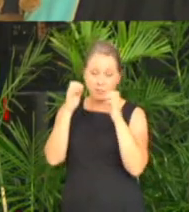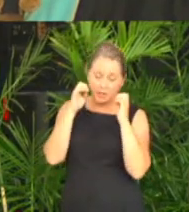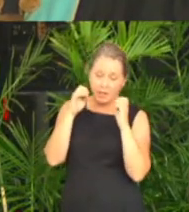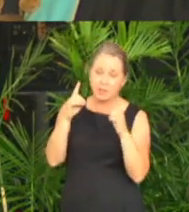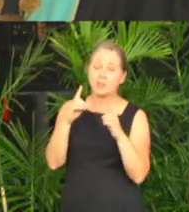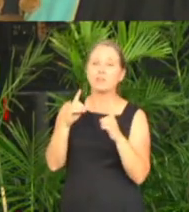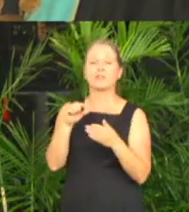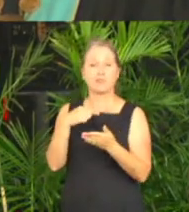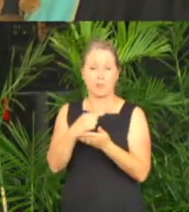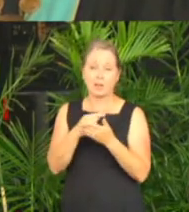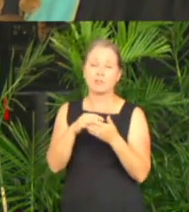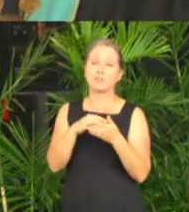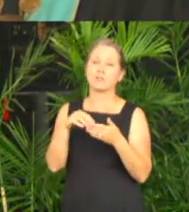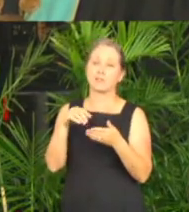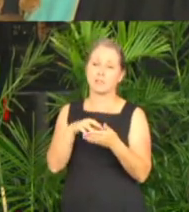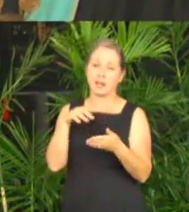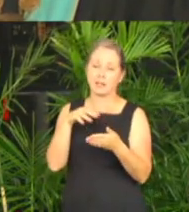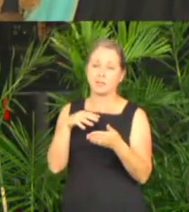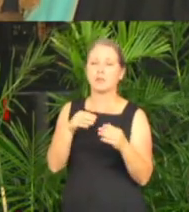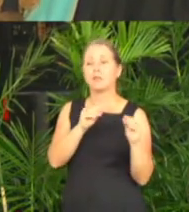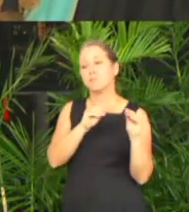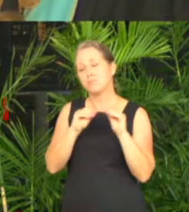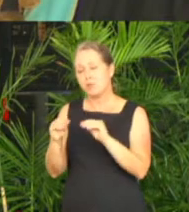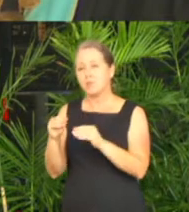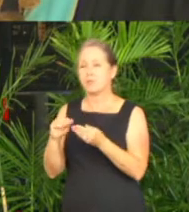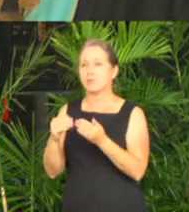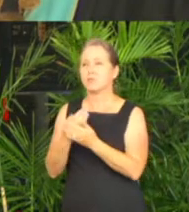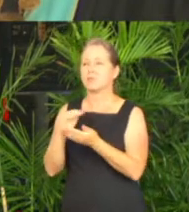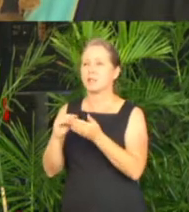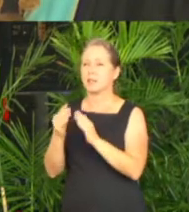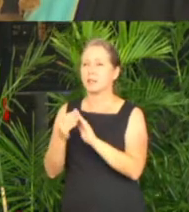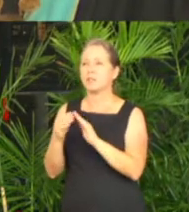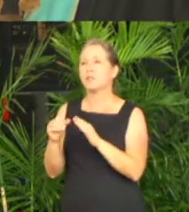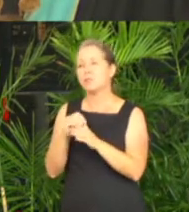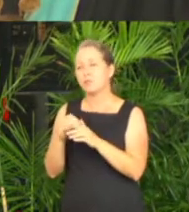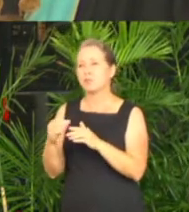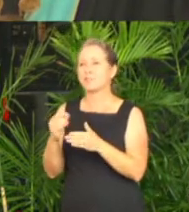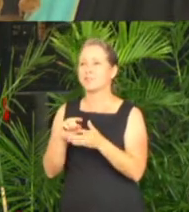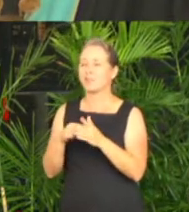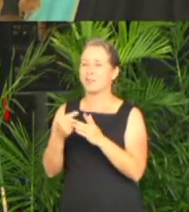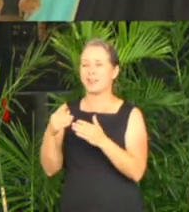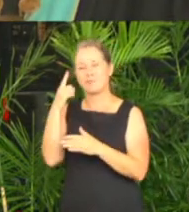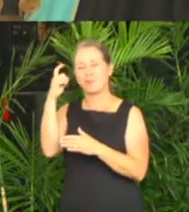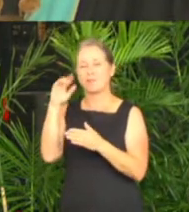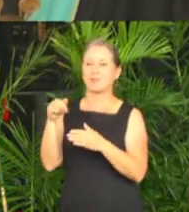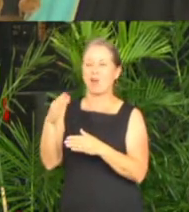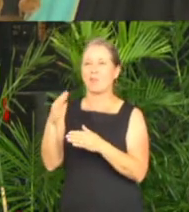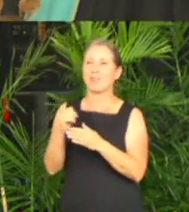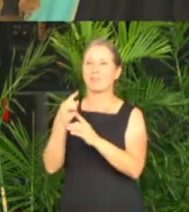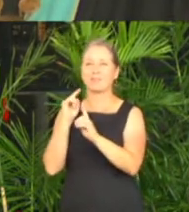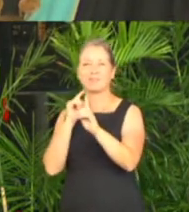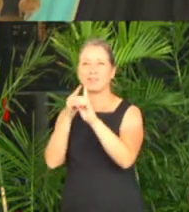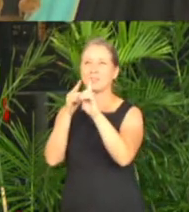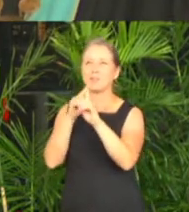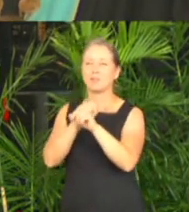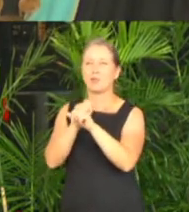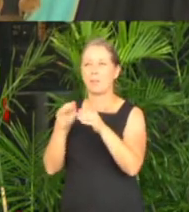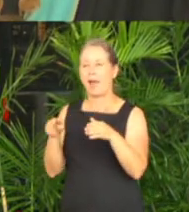education and graduate studies, moving to a new city, or starting a dream job in our aspiring career